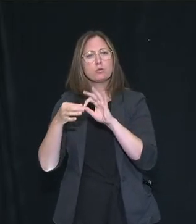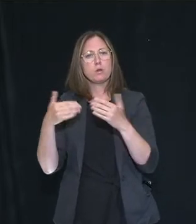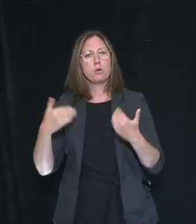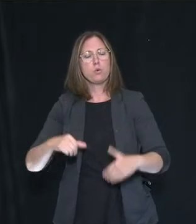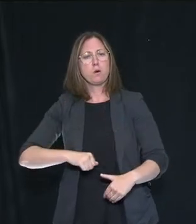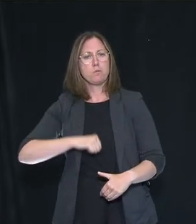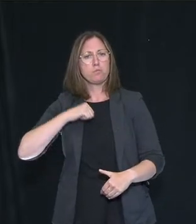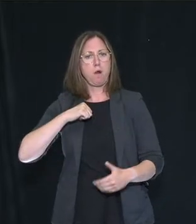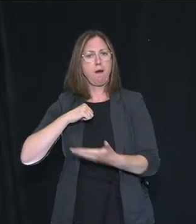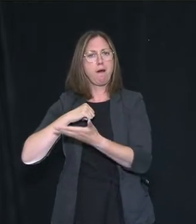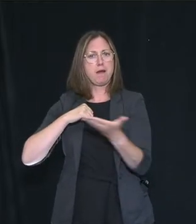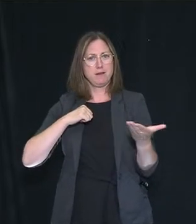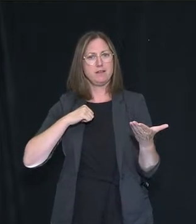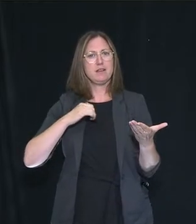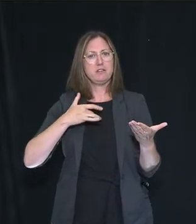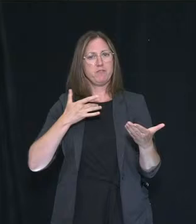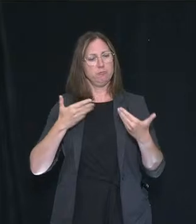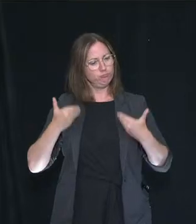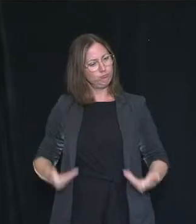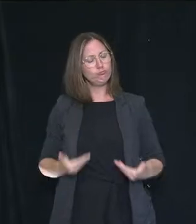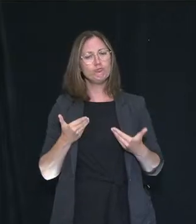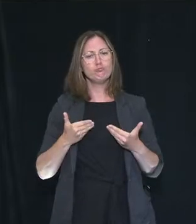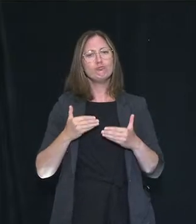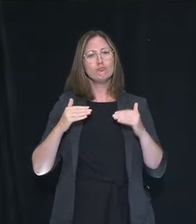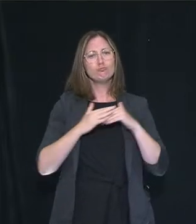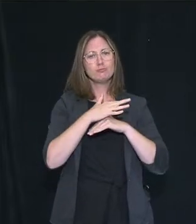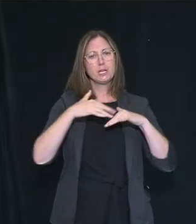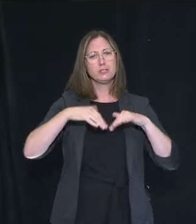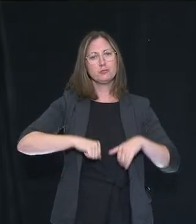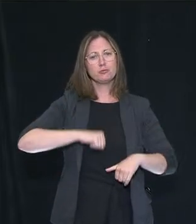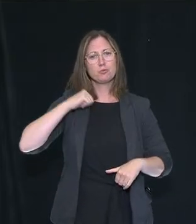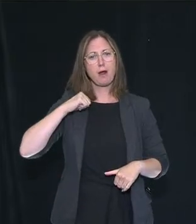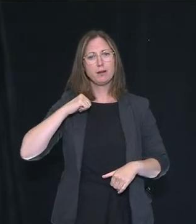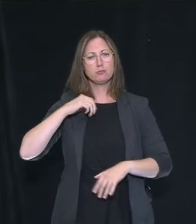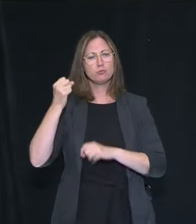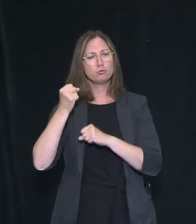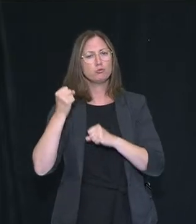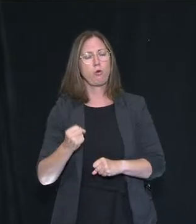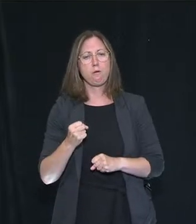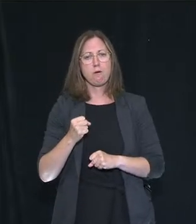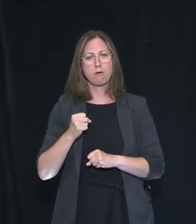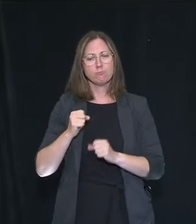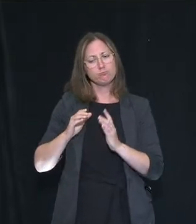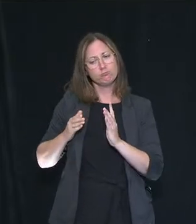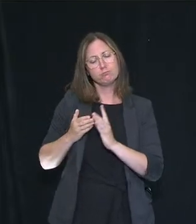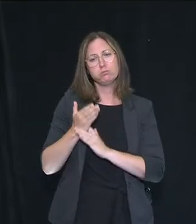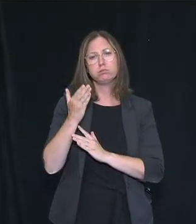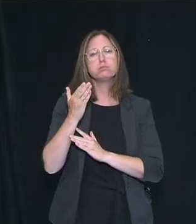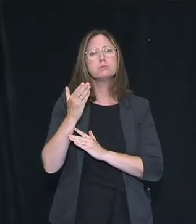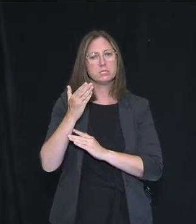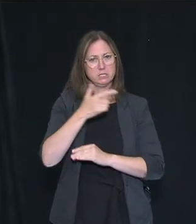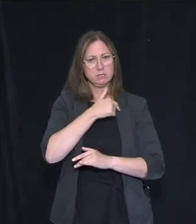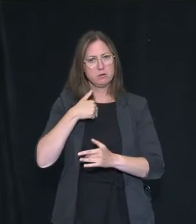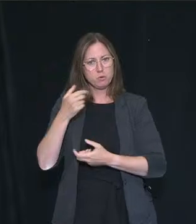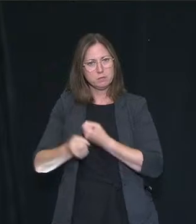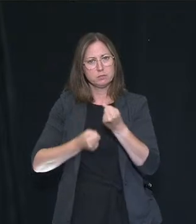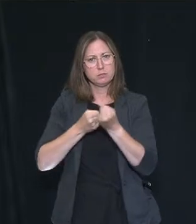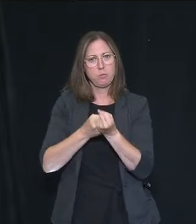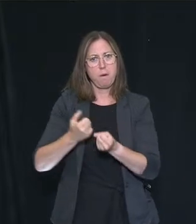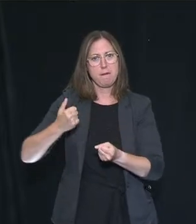pride they feel to be Indigenous, their resilience, and how they contribute to Canada and the